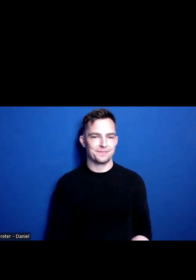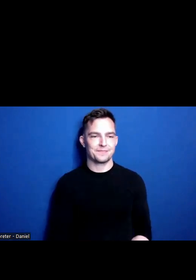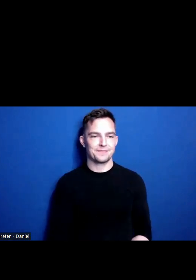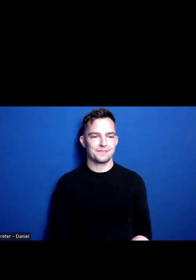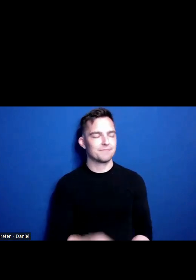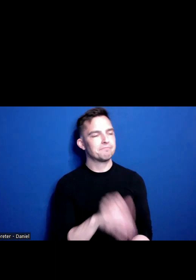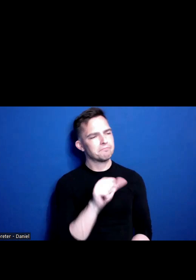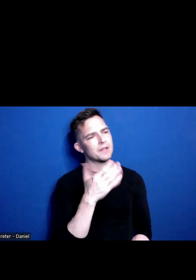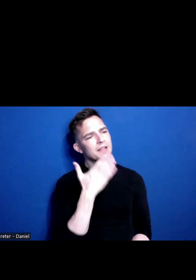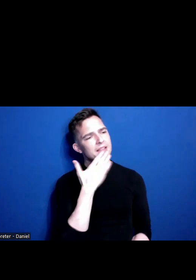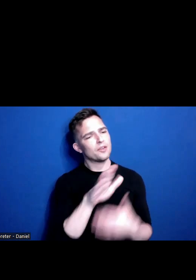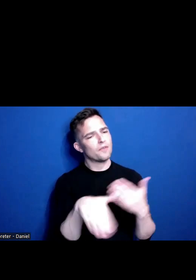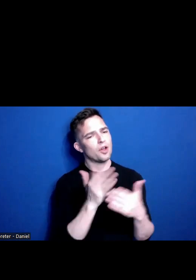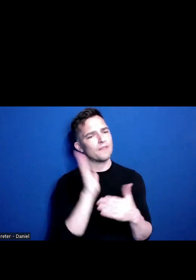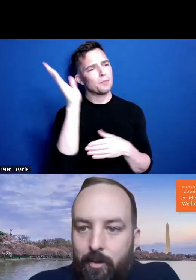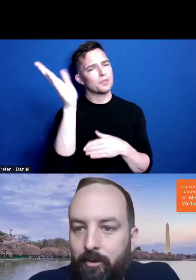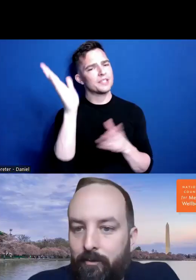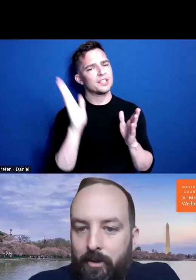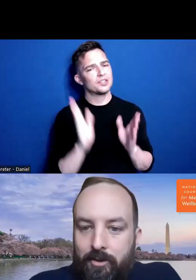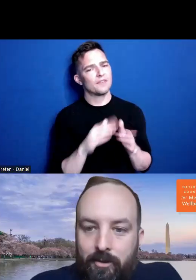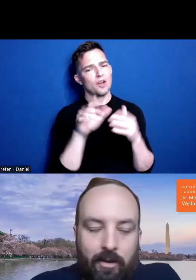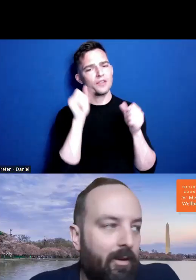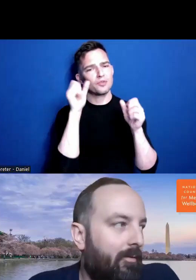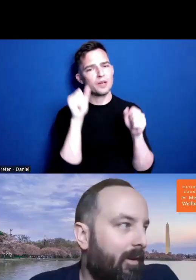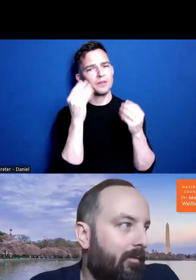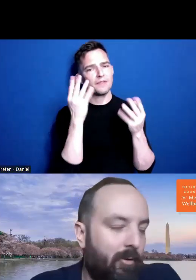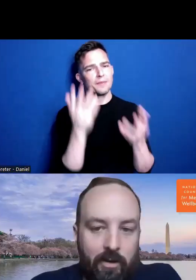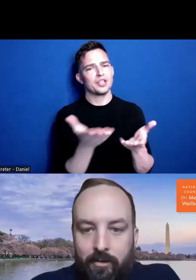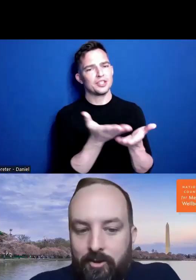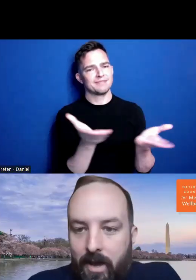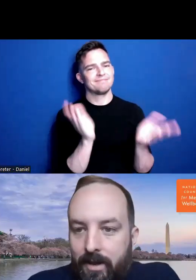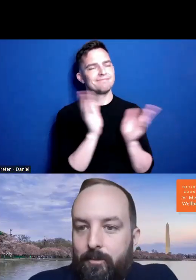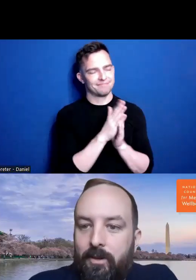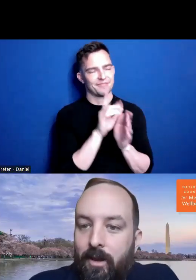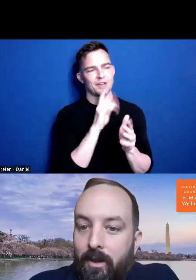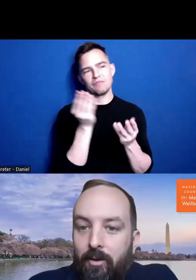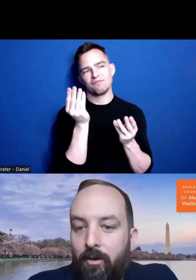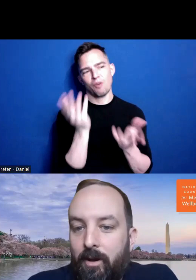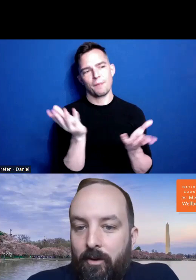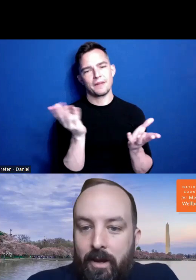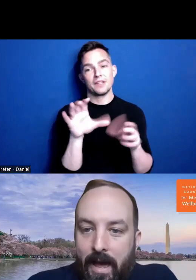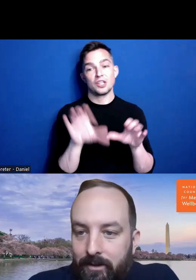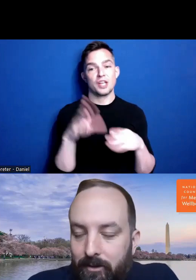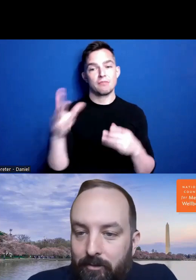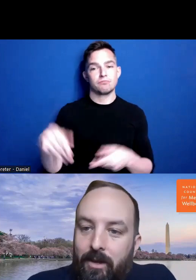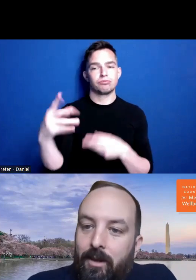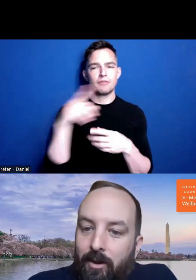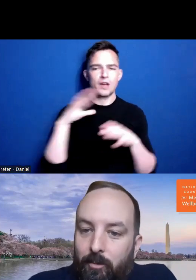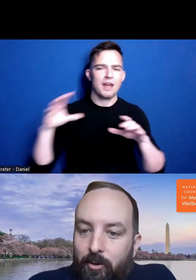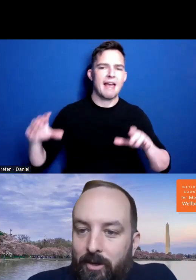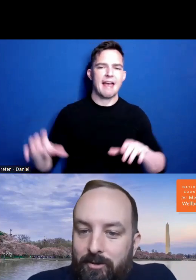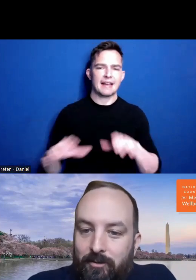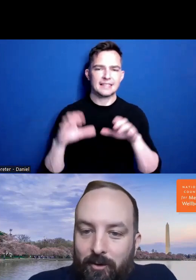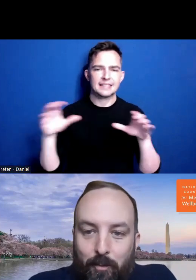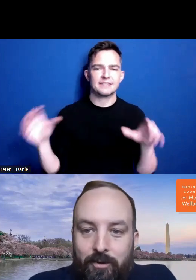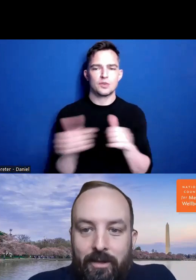Yeah, thank you to all of our presenters for all of that incredible information. Very informative. The chat has been very, very active